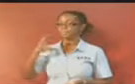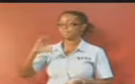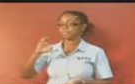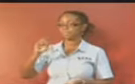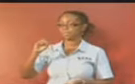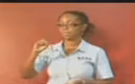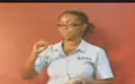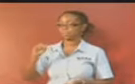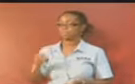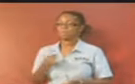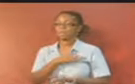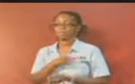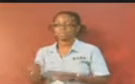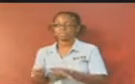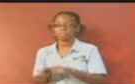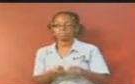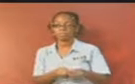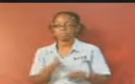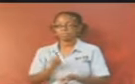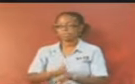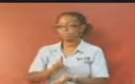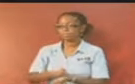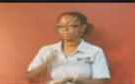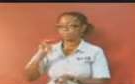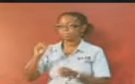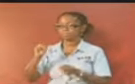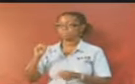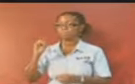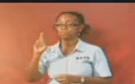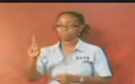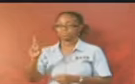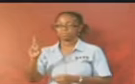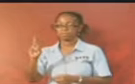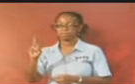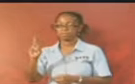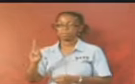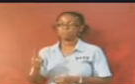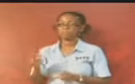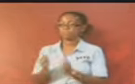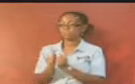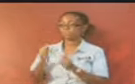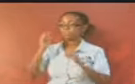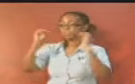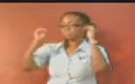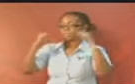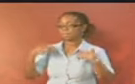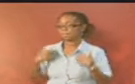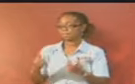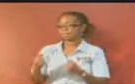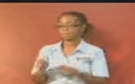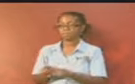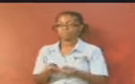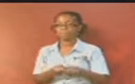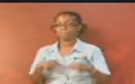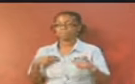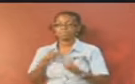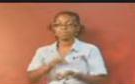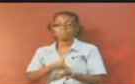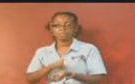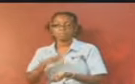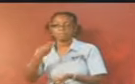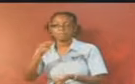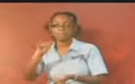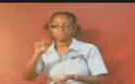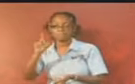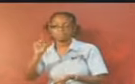Miriam Richards, Principal Medical Officer at the Ministry of Health. We also have Dr. Avery Hines, Technical Director,